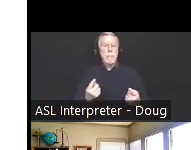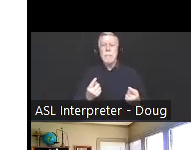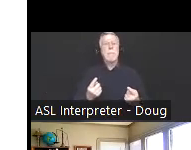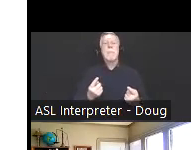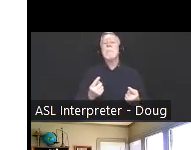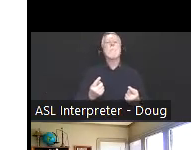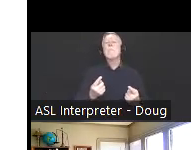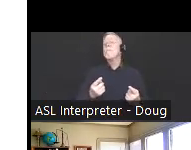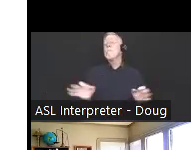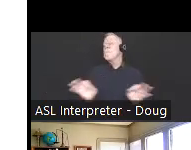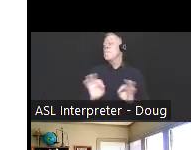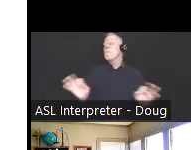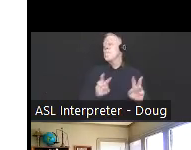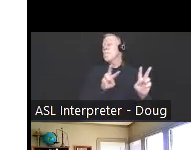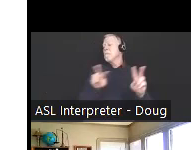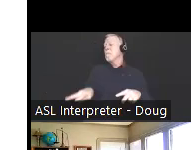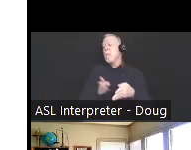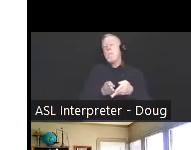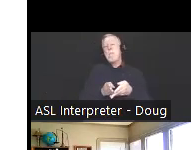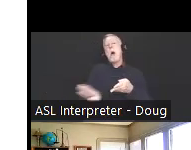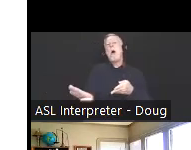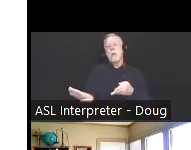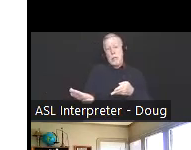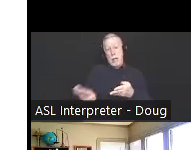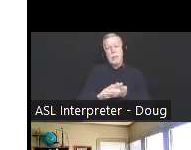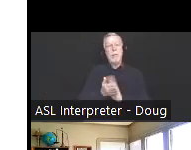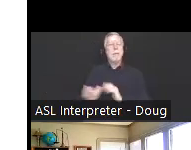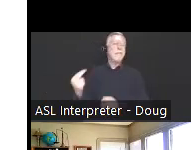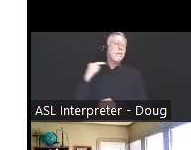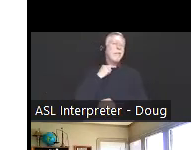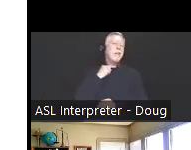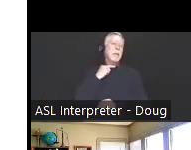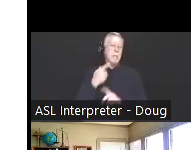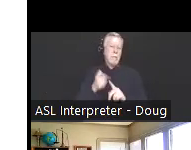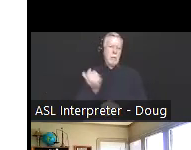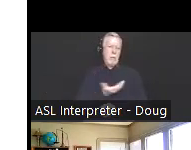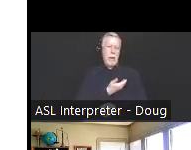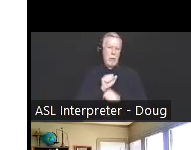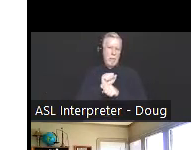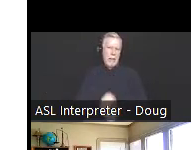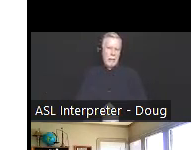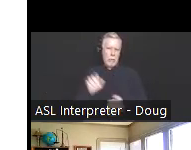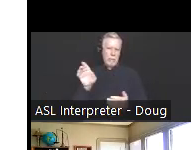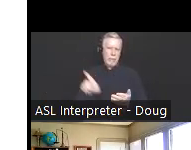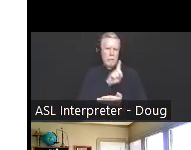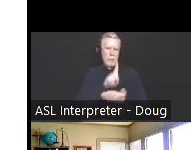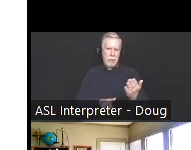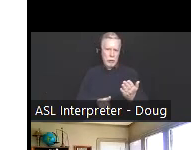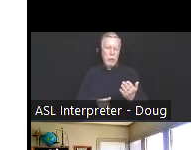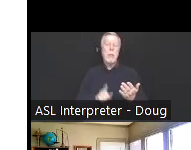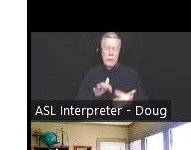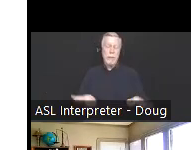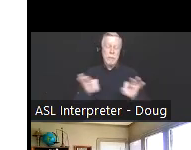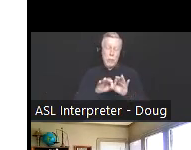marginalized and victimized by our patterns of discrimination. It's really important to understand the historical